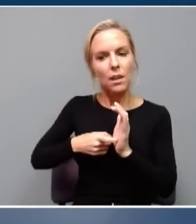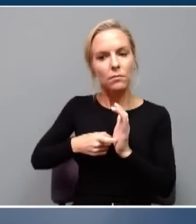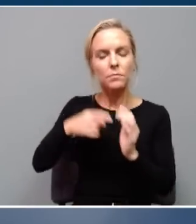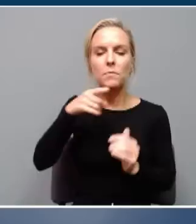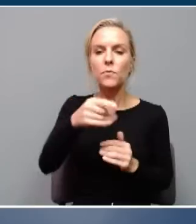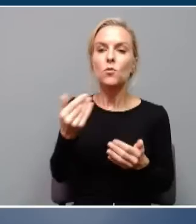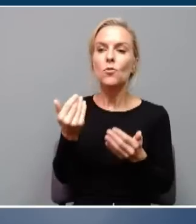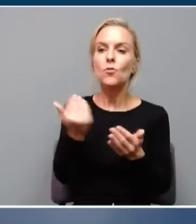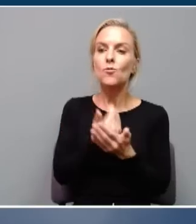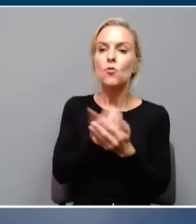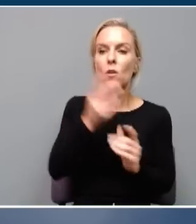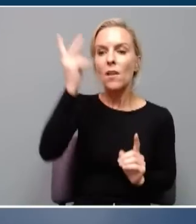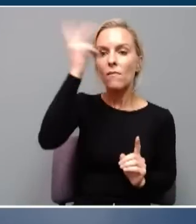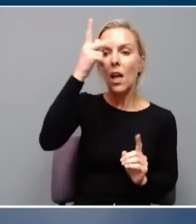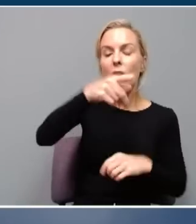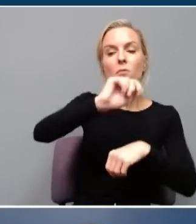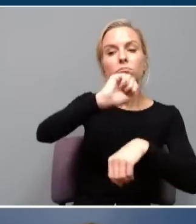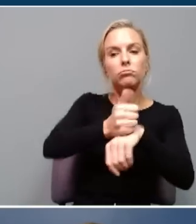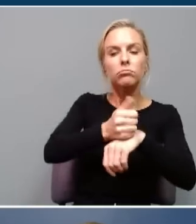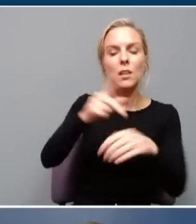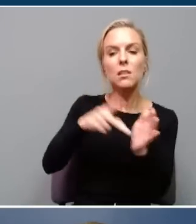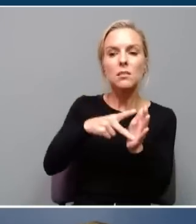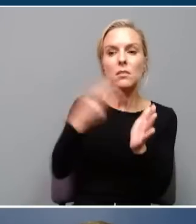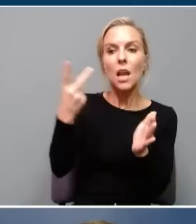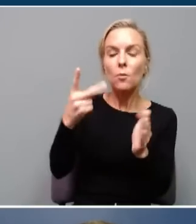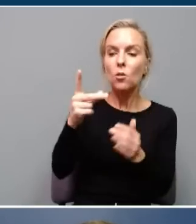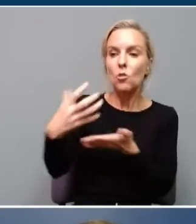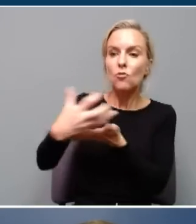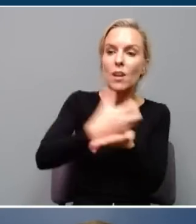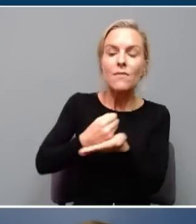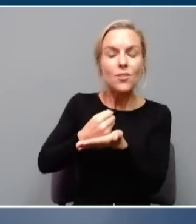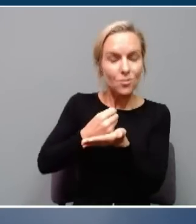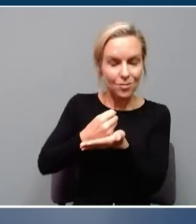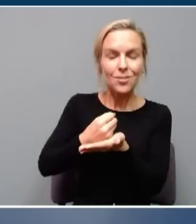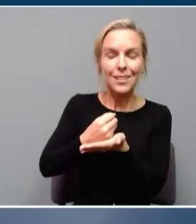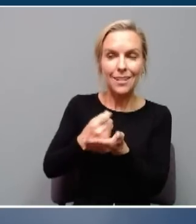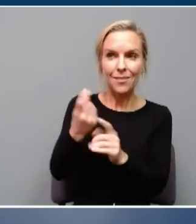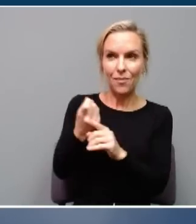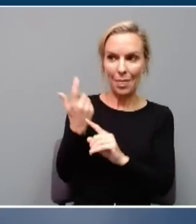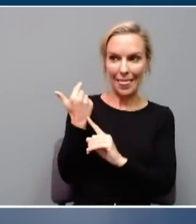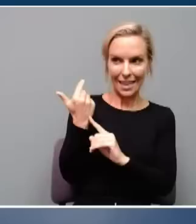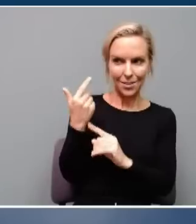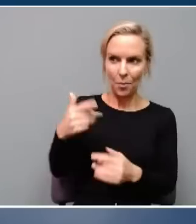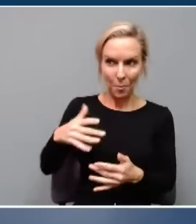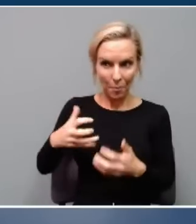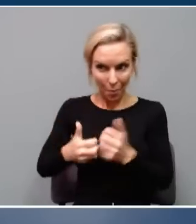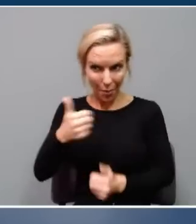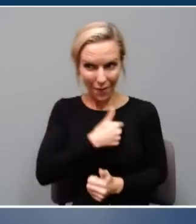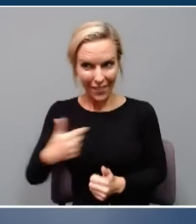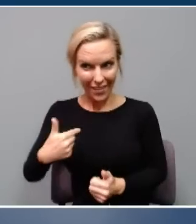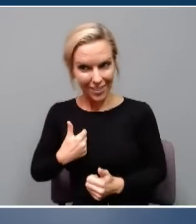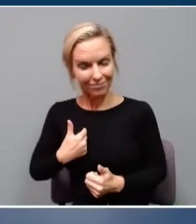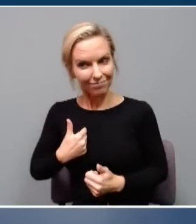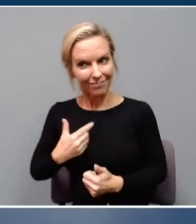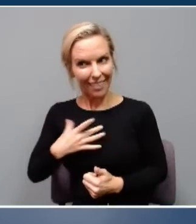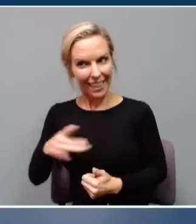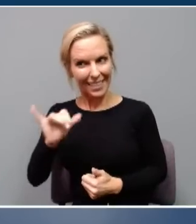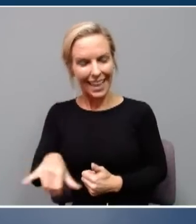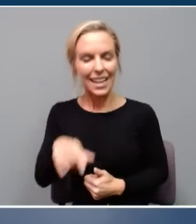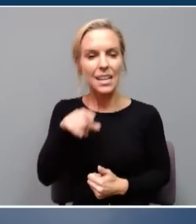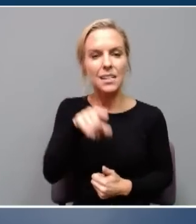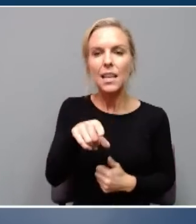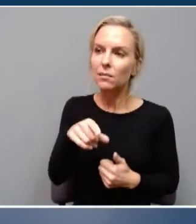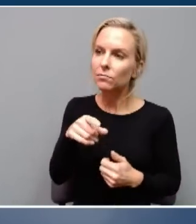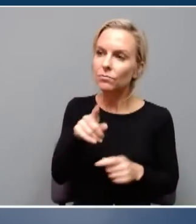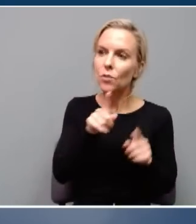Lighthouse more than double its revenue from last year. Most of us would really like that, while landing several new customers. Let me